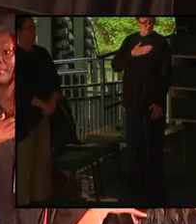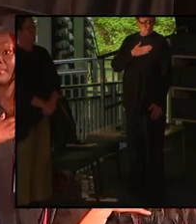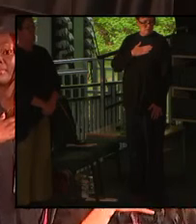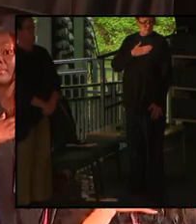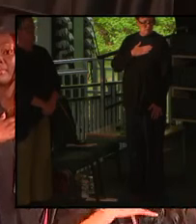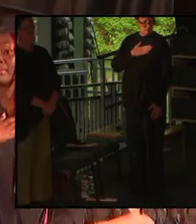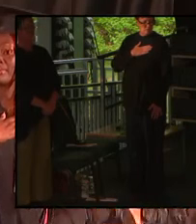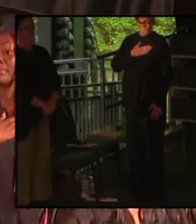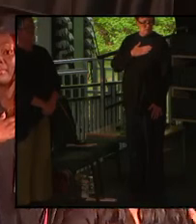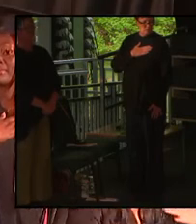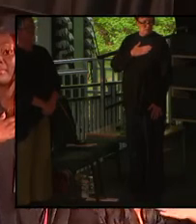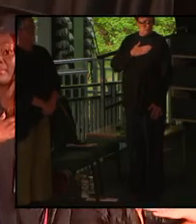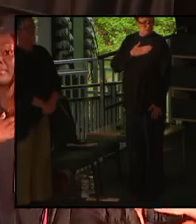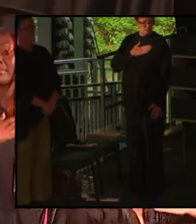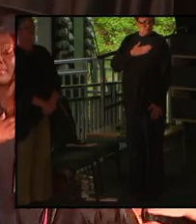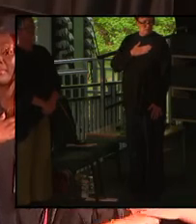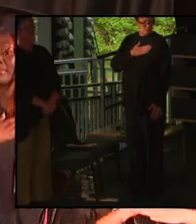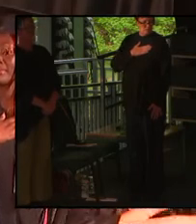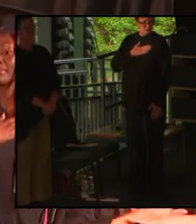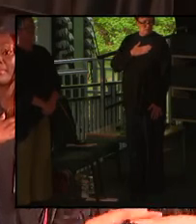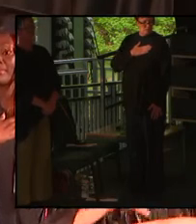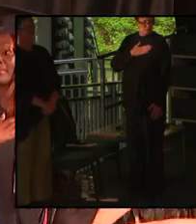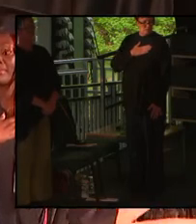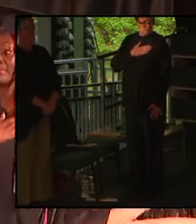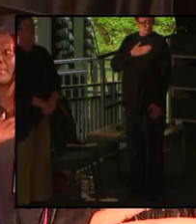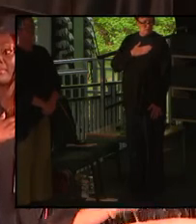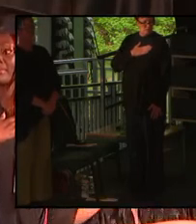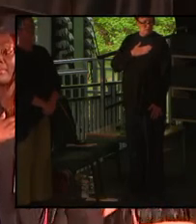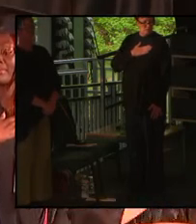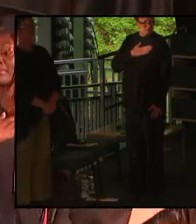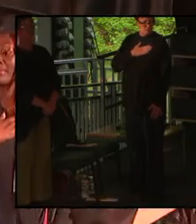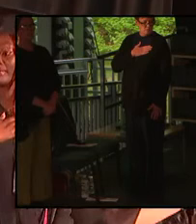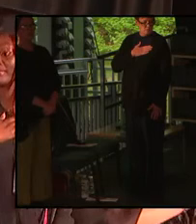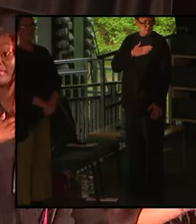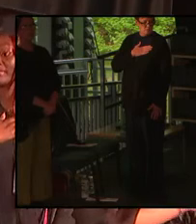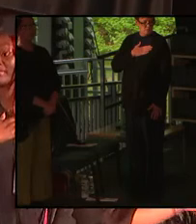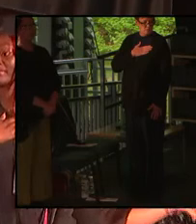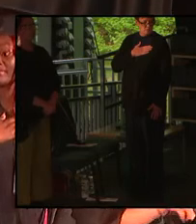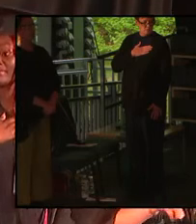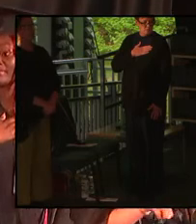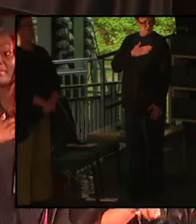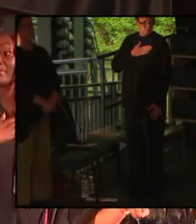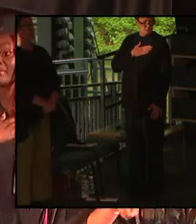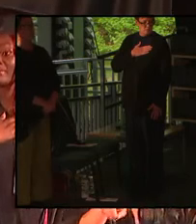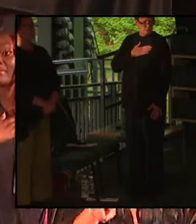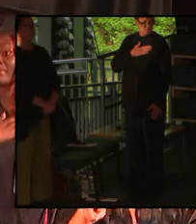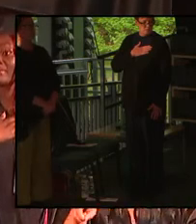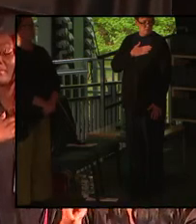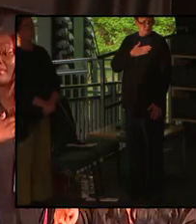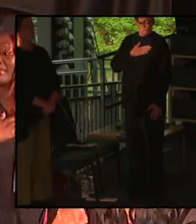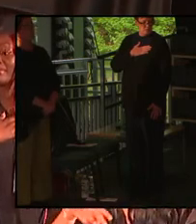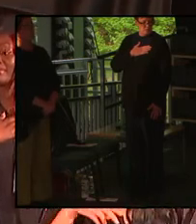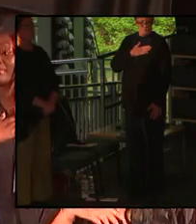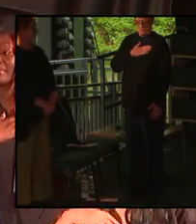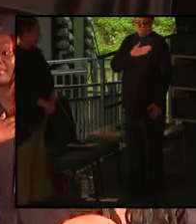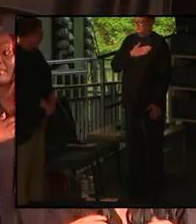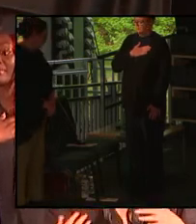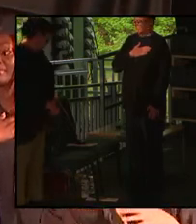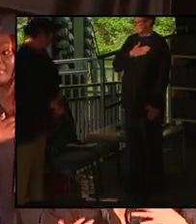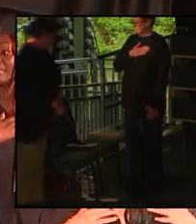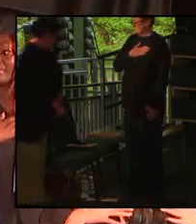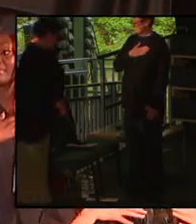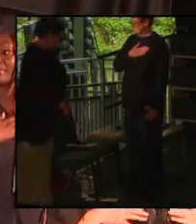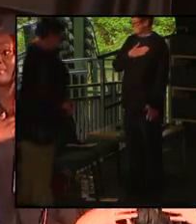perilous fight, o'er the ramparts we watched were